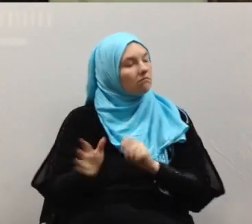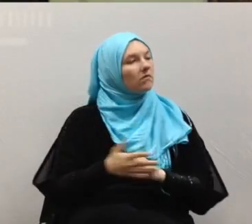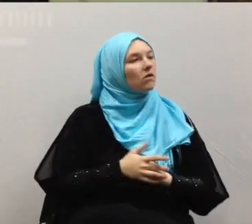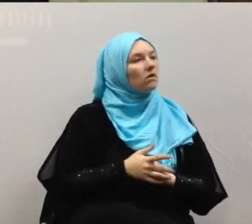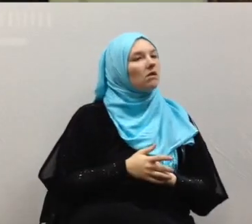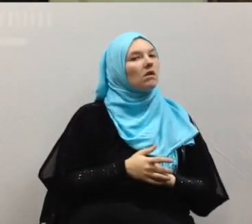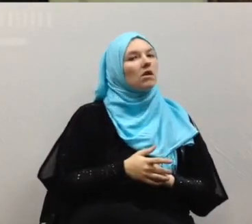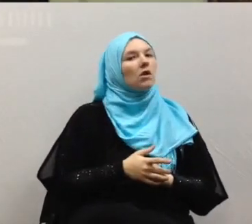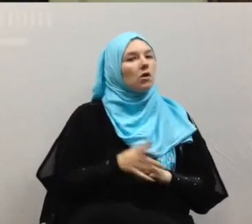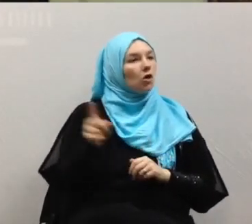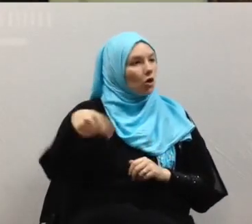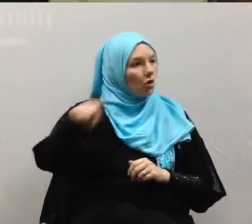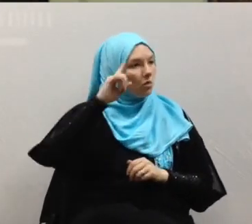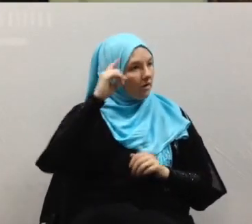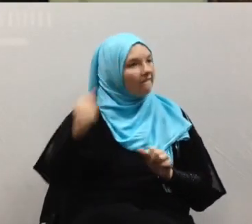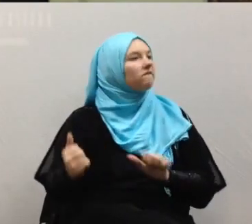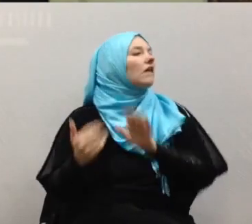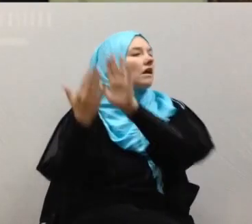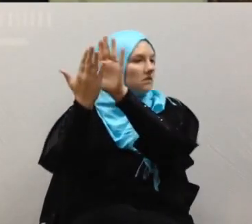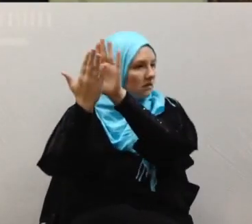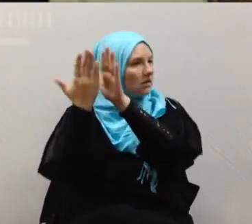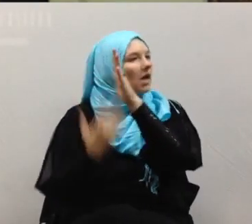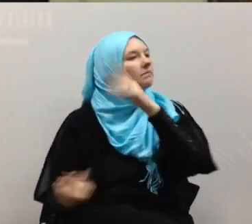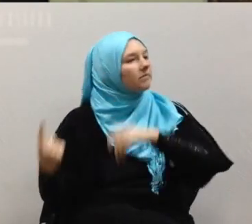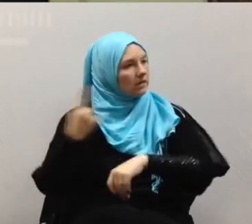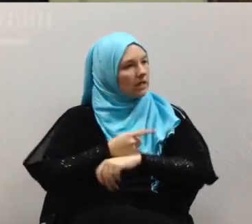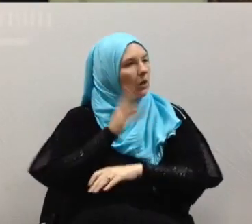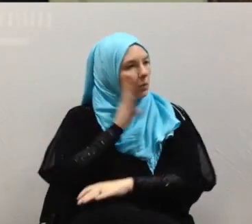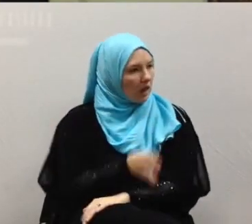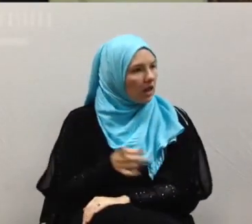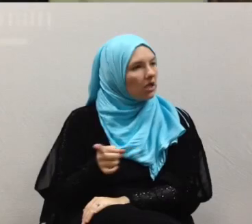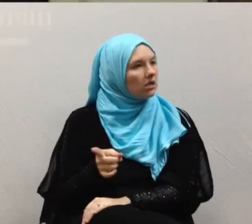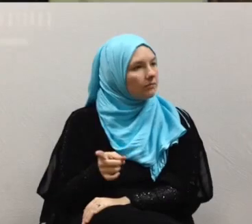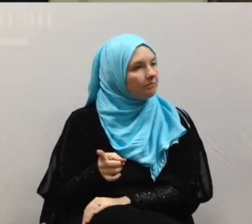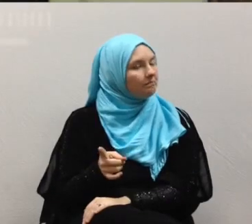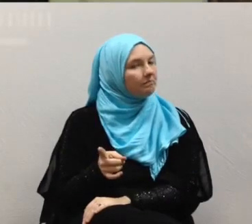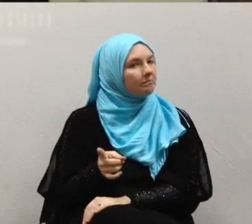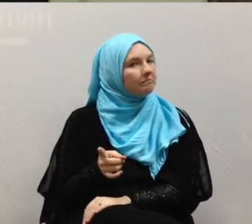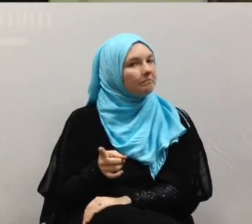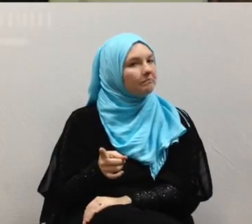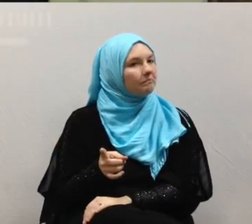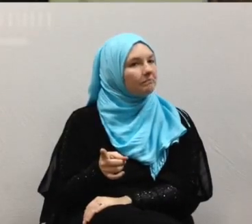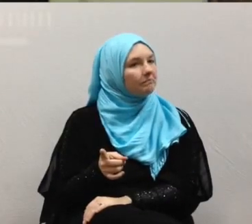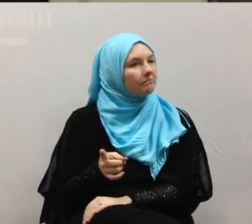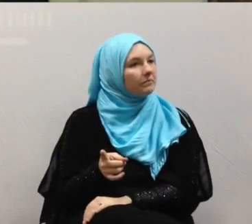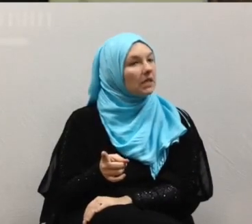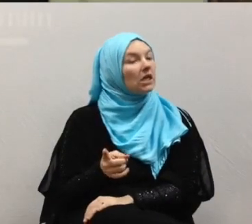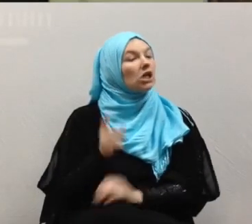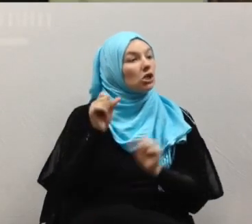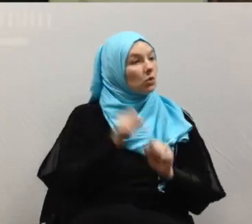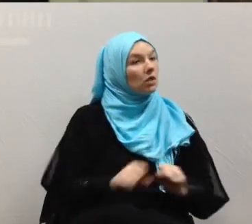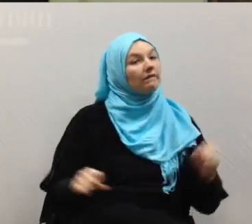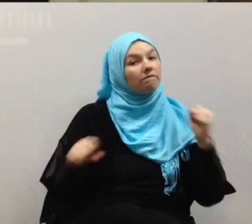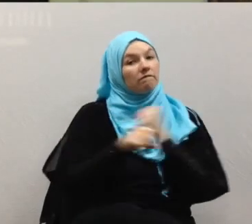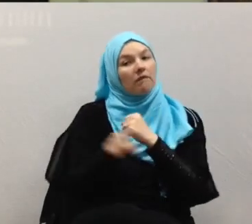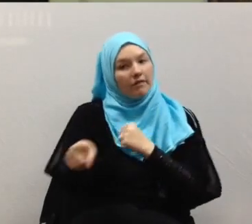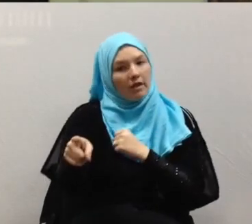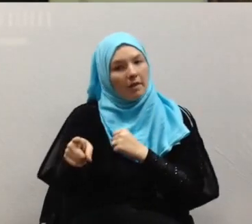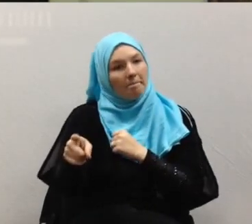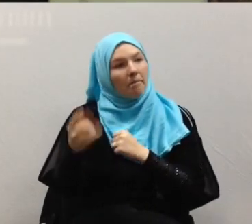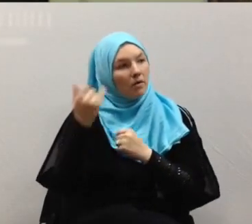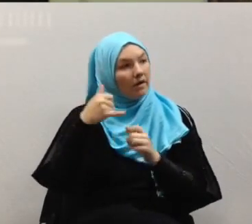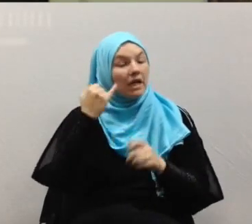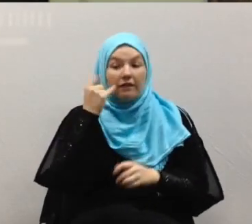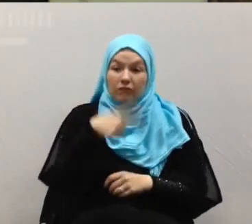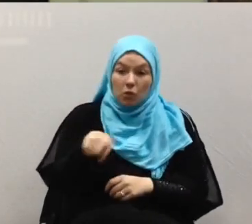might. You may fight them or they will submit. So if you obey, Allah will give you a good